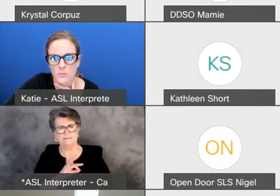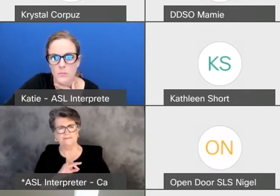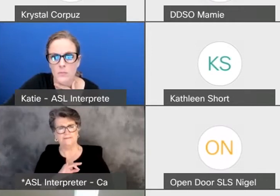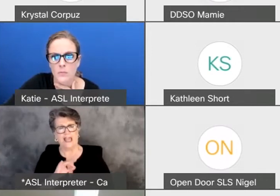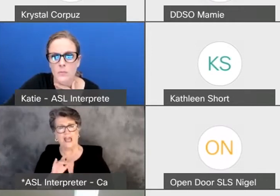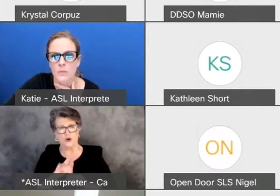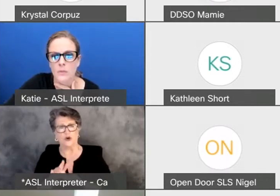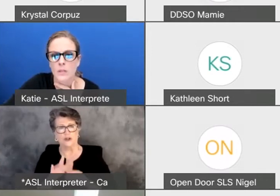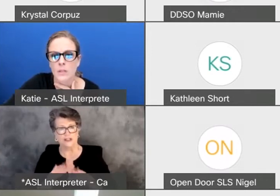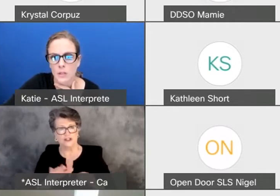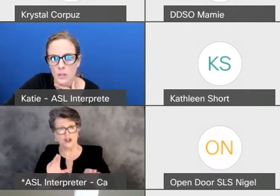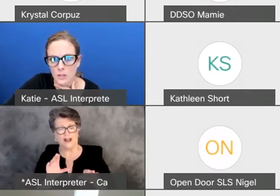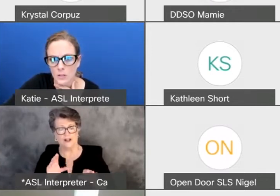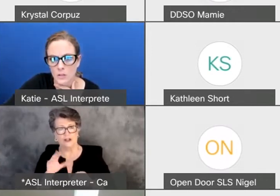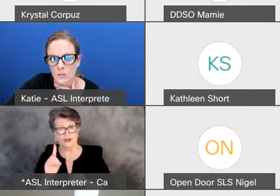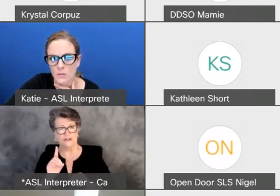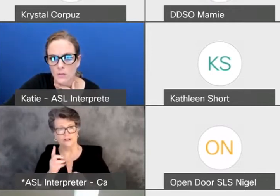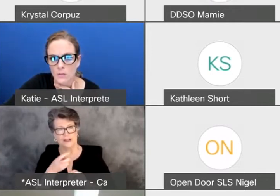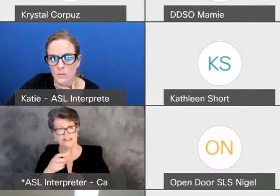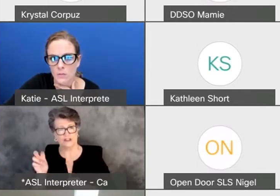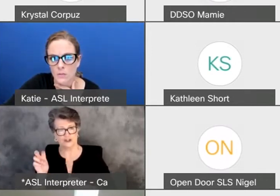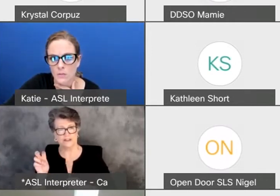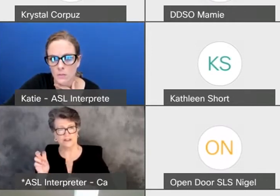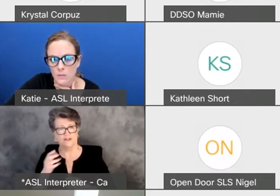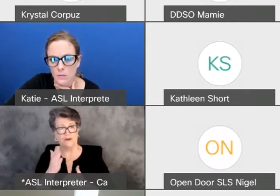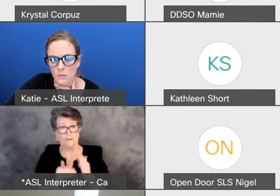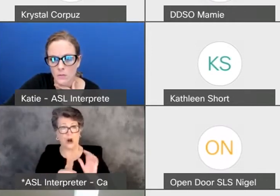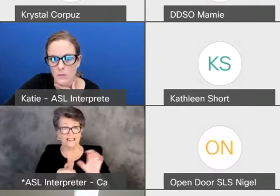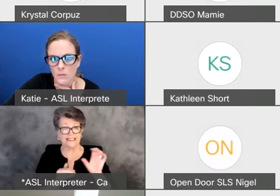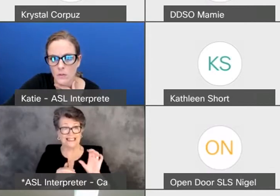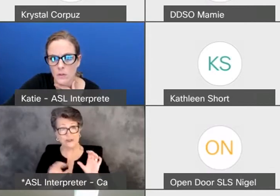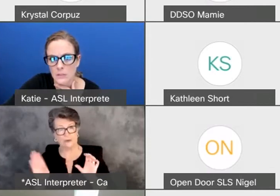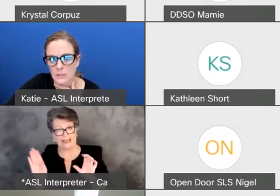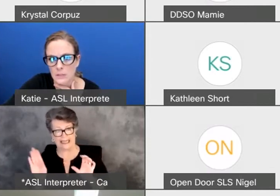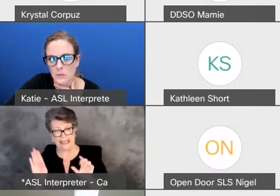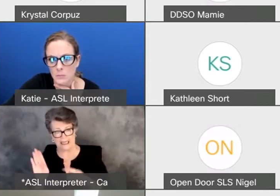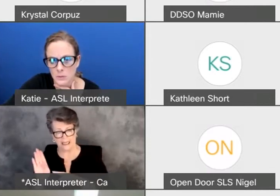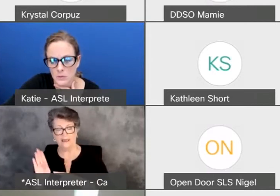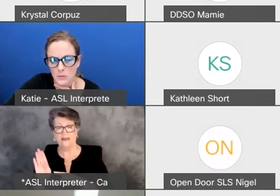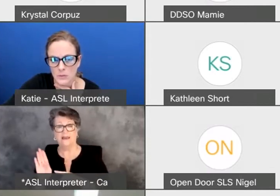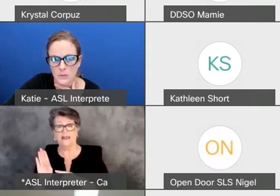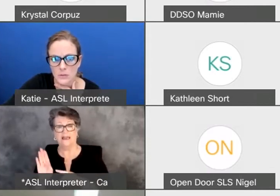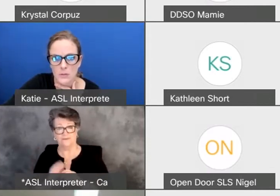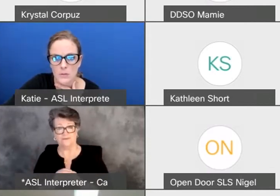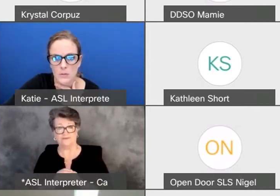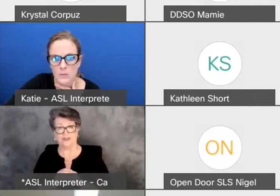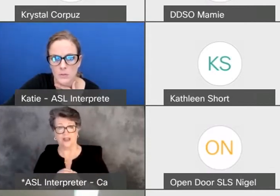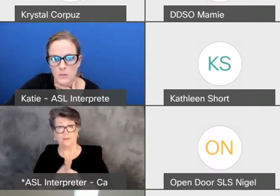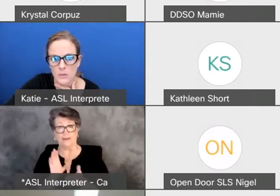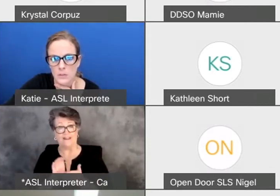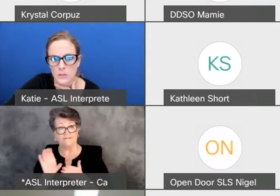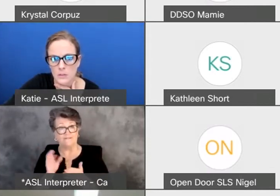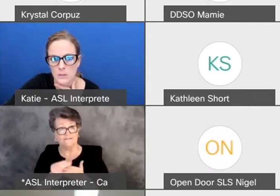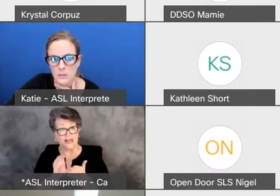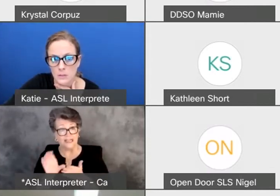early childhood focus on transition from Part C to Part B. And this initiative would bring targeted funding to increase